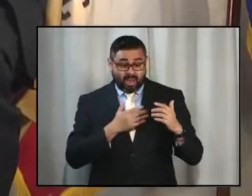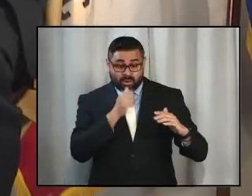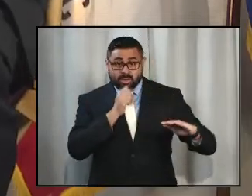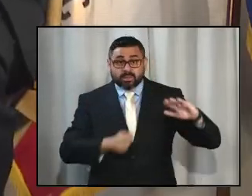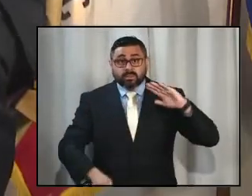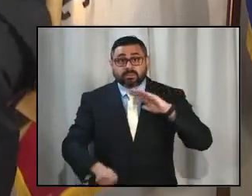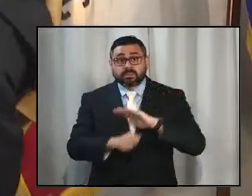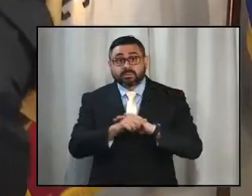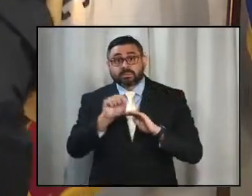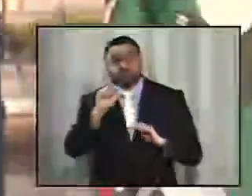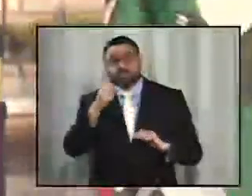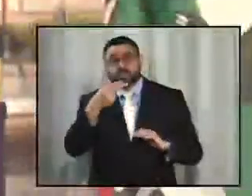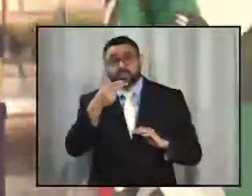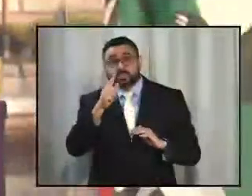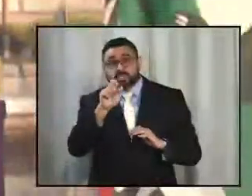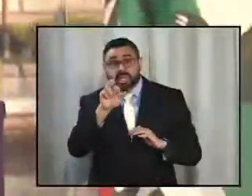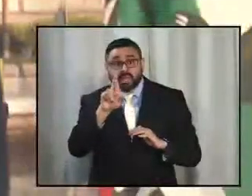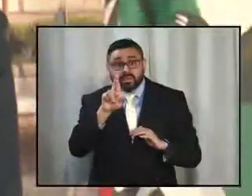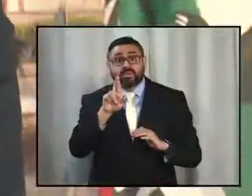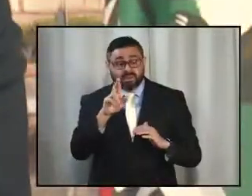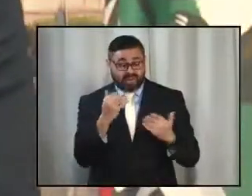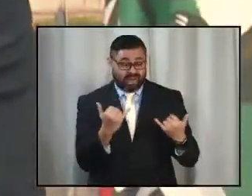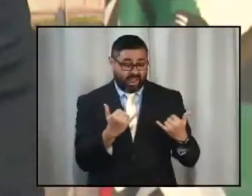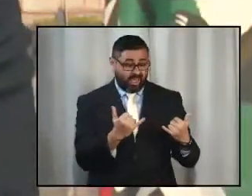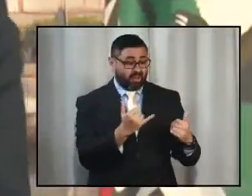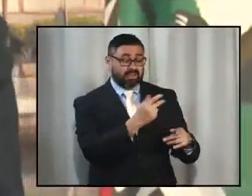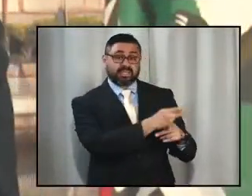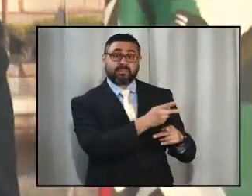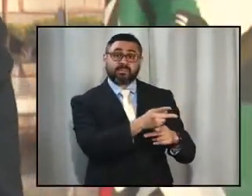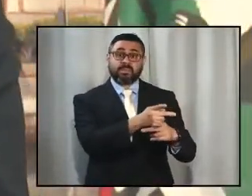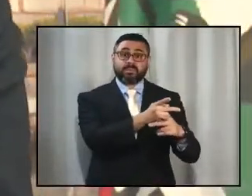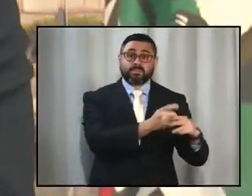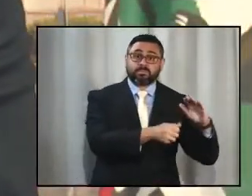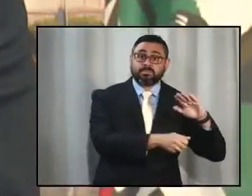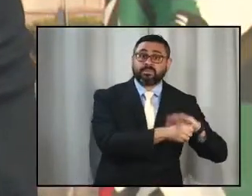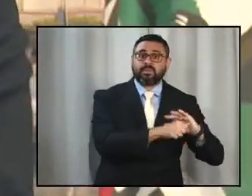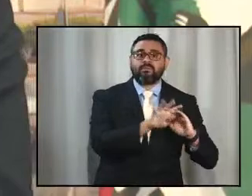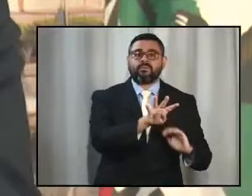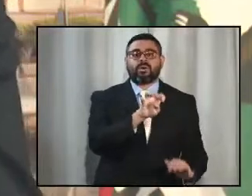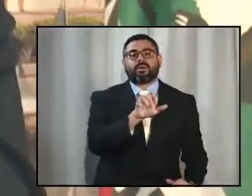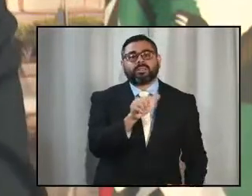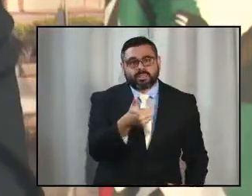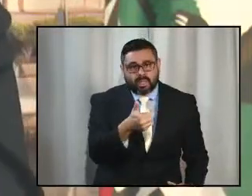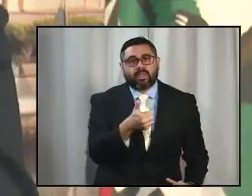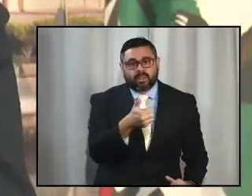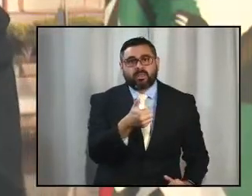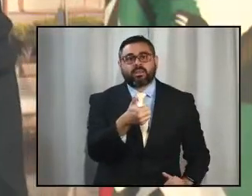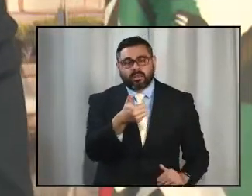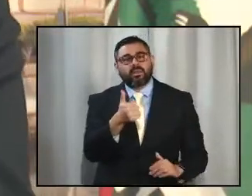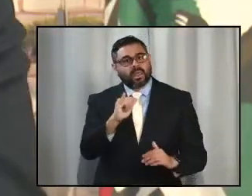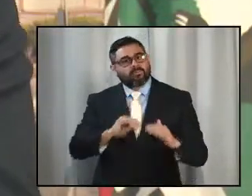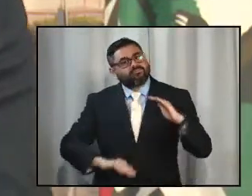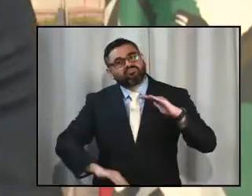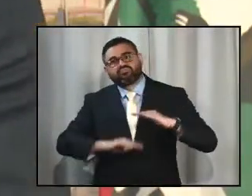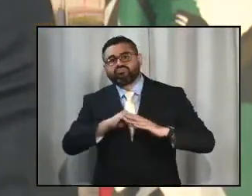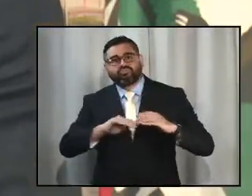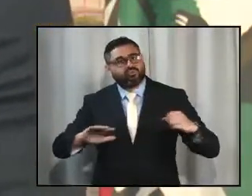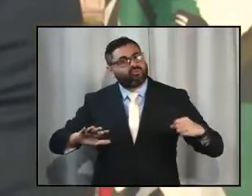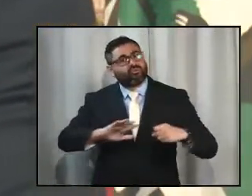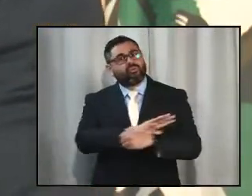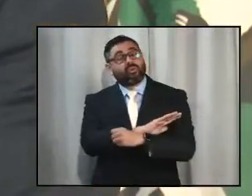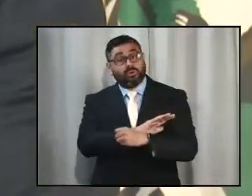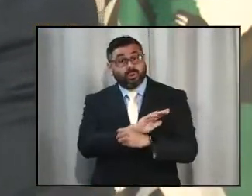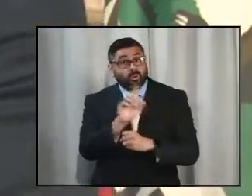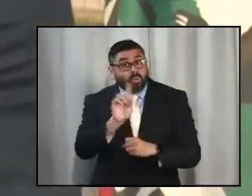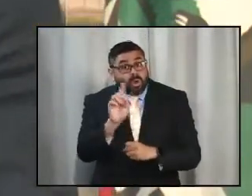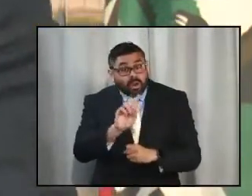with occupancy at 410 residents across our shelter locations and our programs. Now, when I say shelter locations, right now we